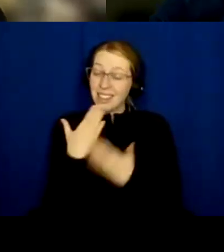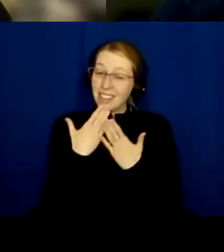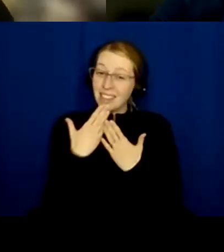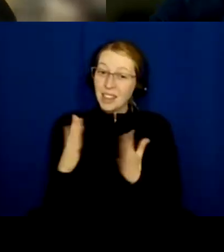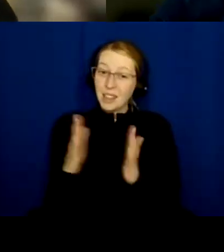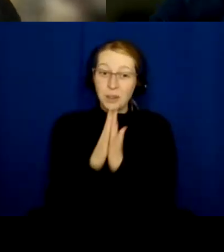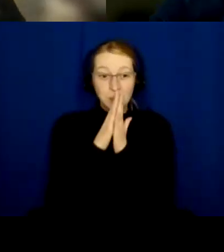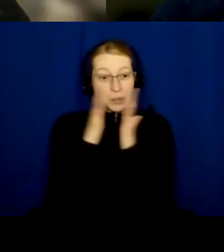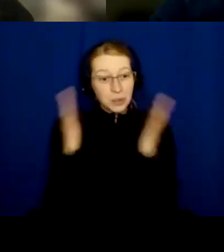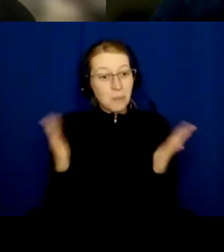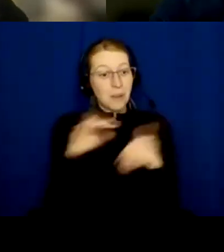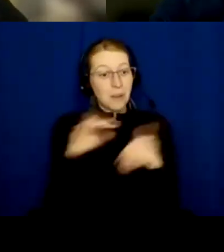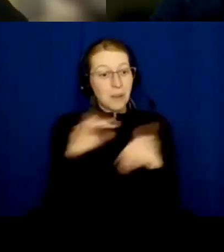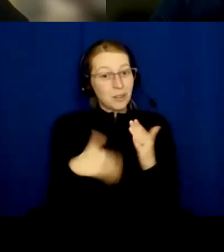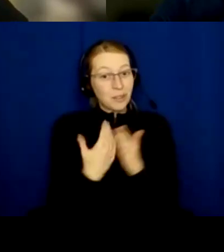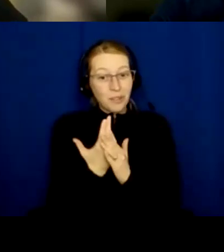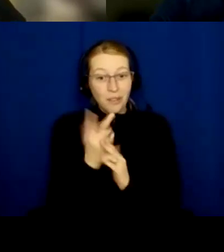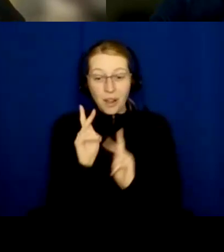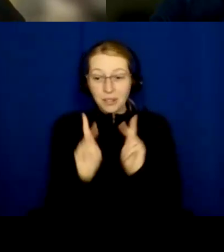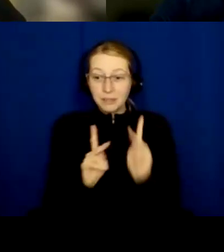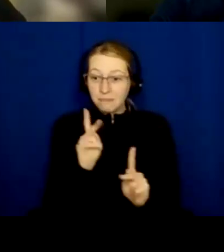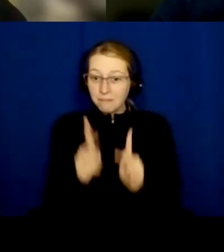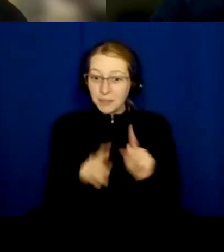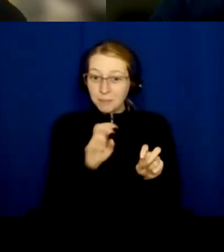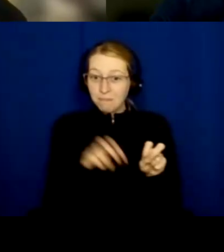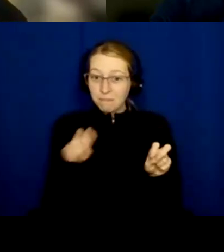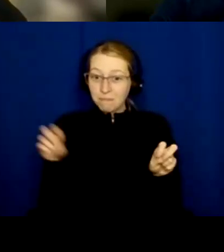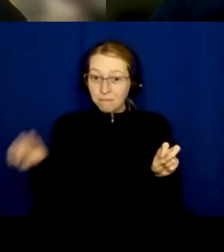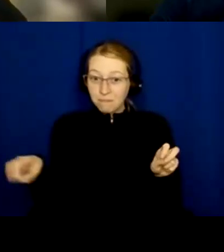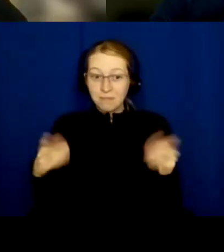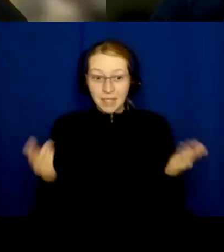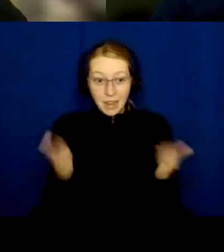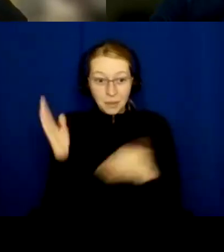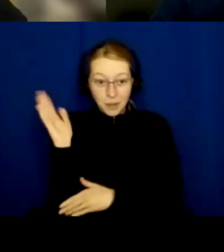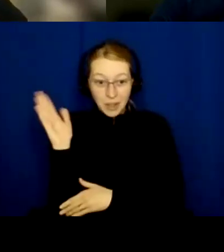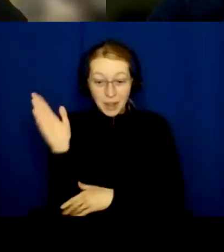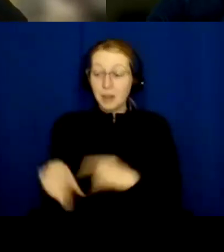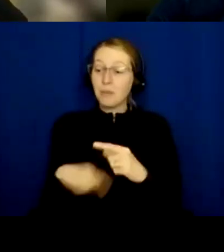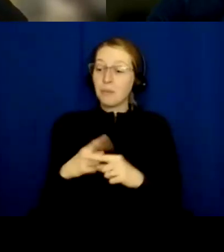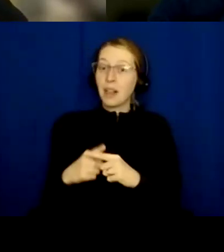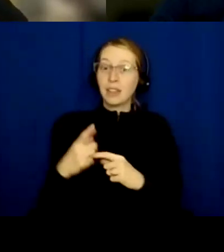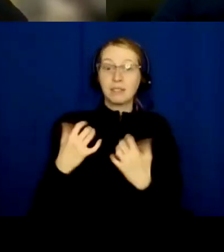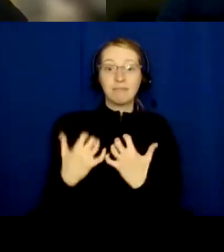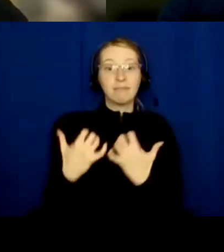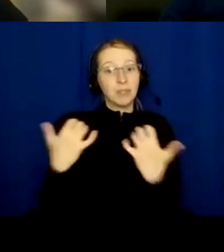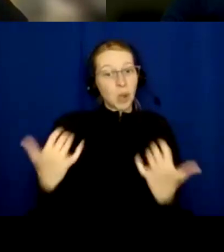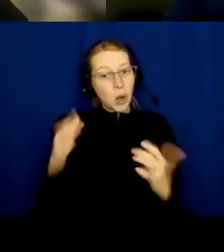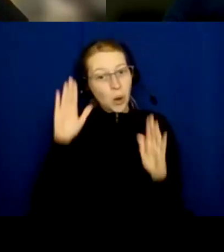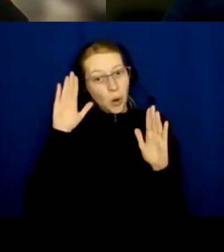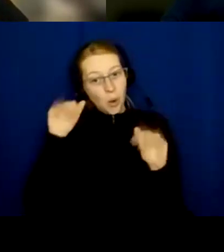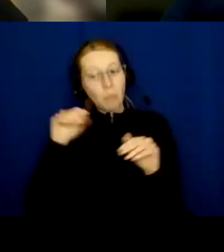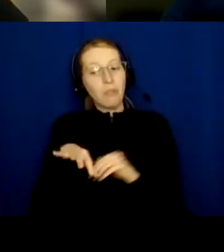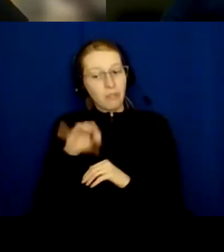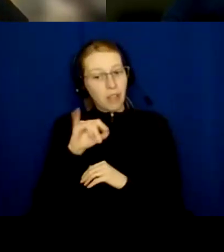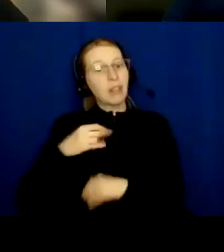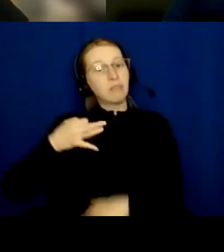panelists. And I hope that those who are participating found it useful. We're going to follow up with an email.